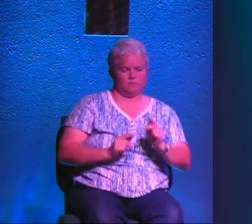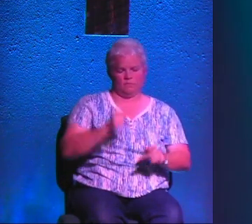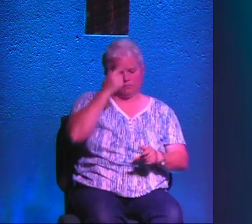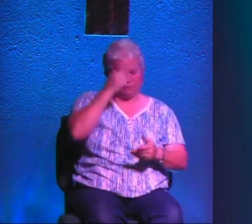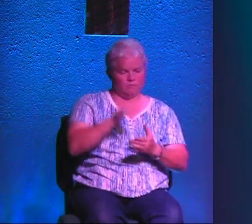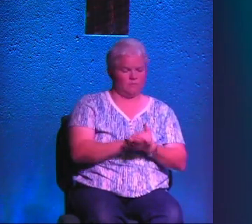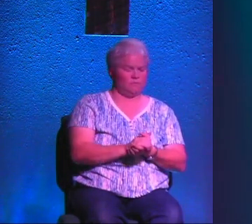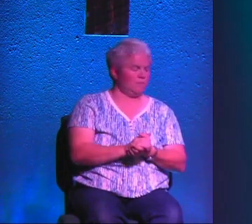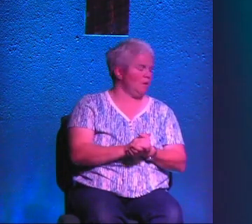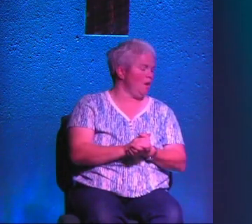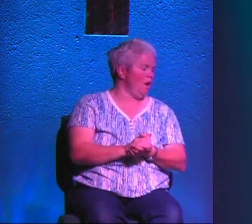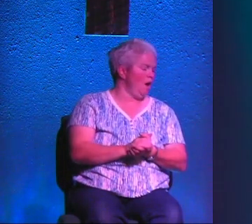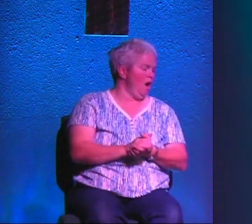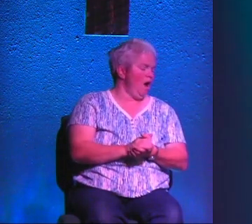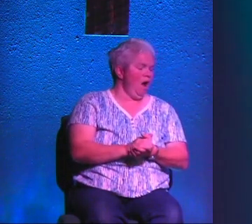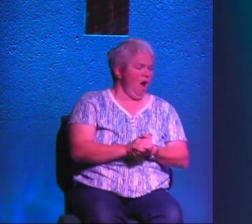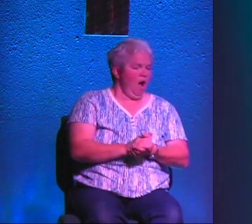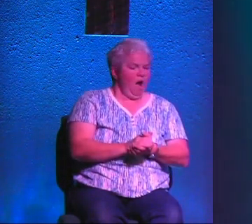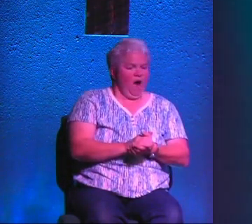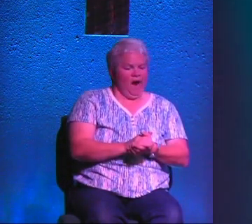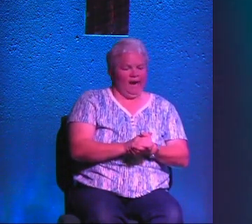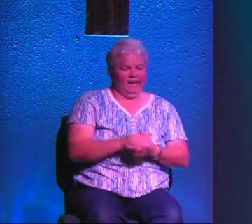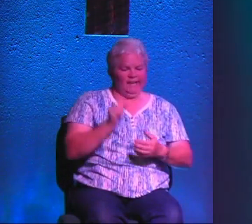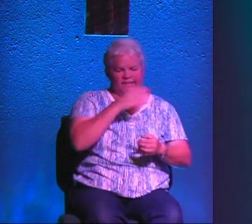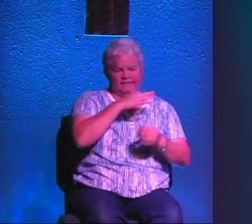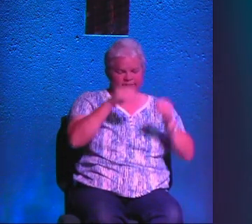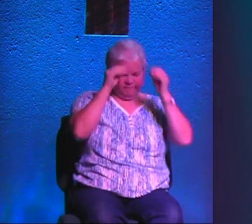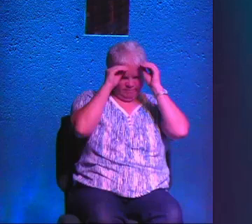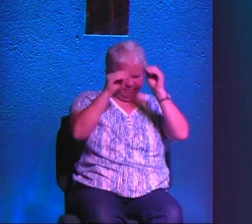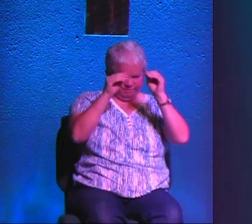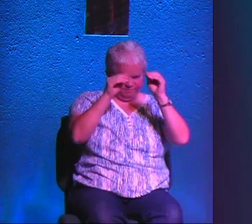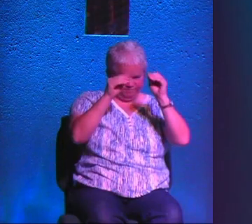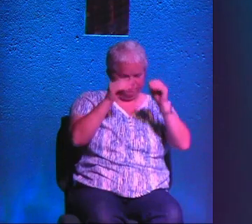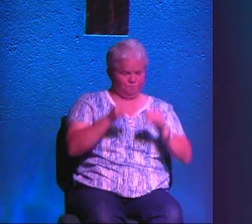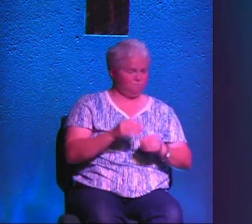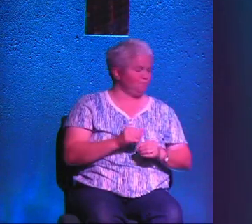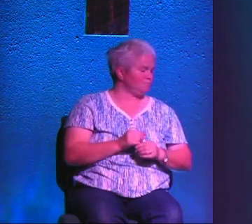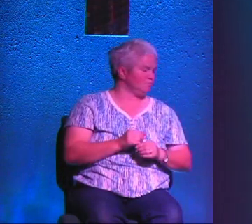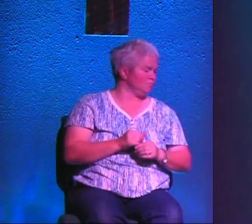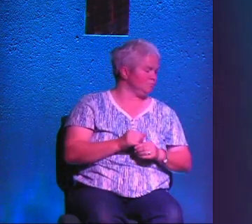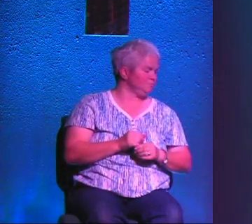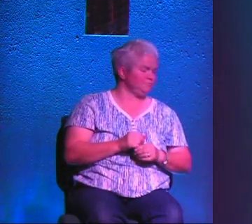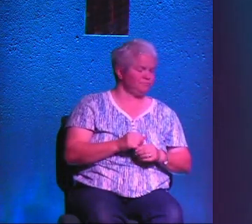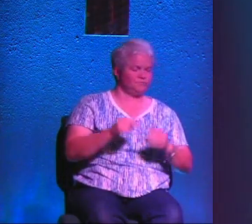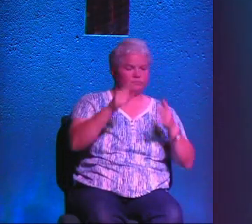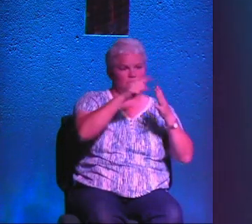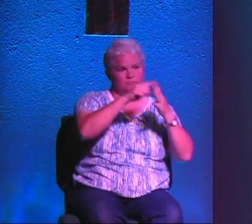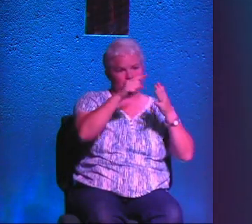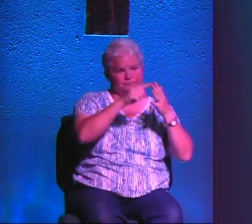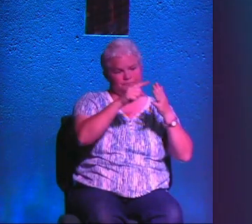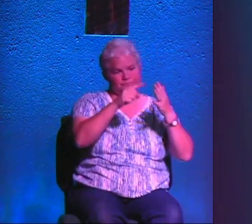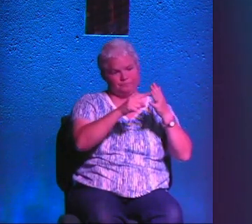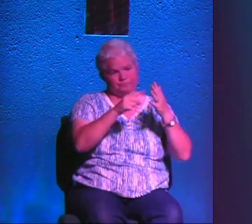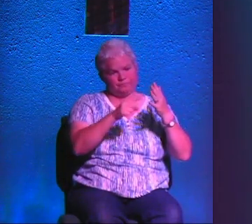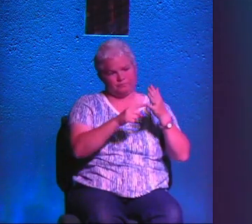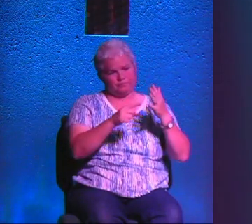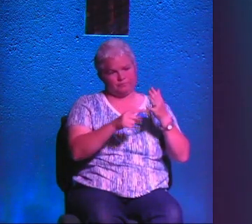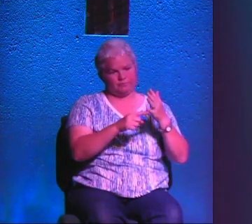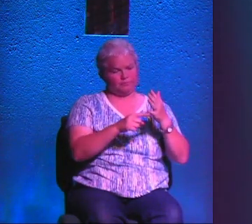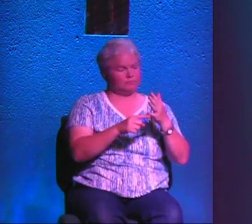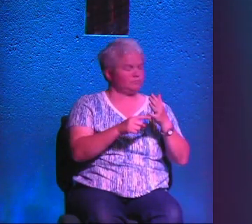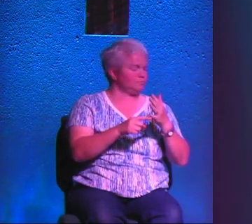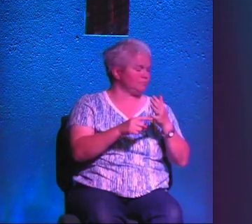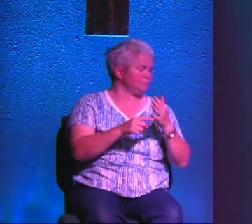believe. It's what the same false teachers wants us to believe. These are the rules